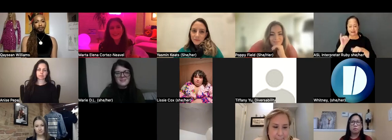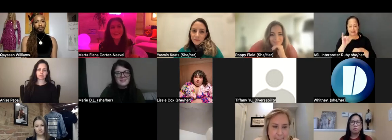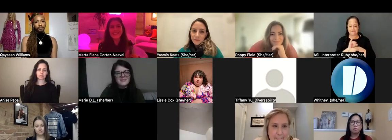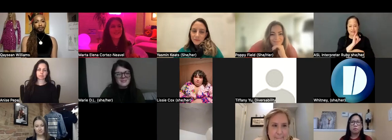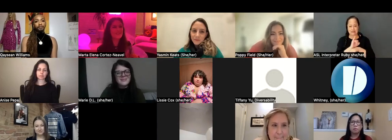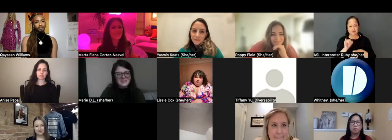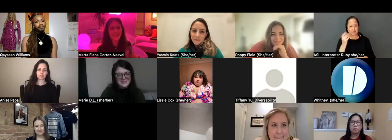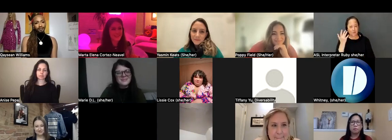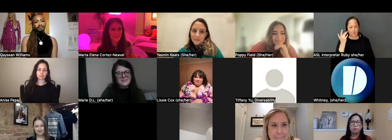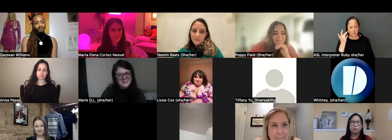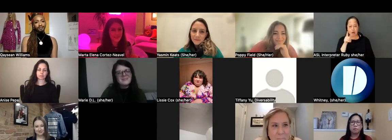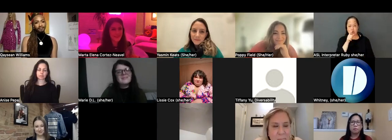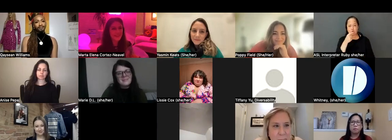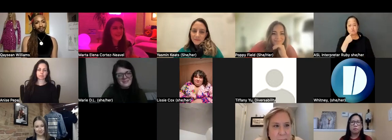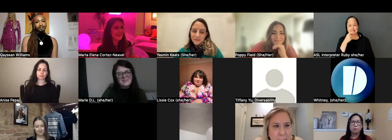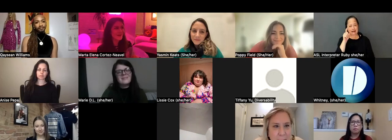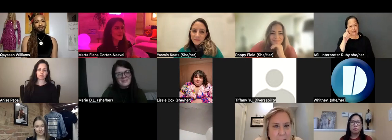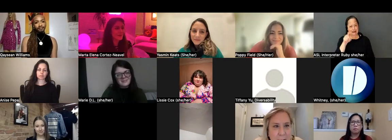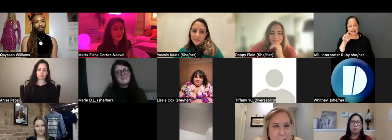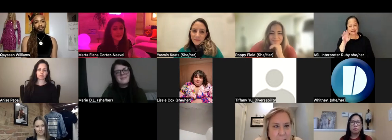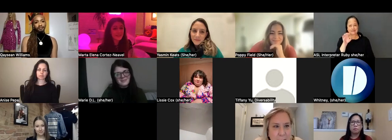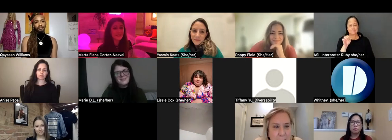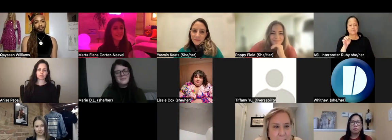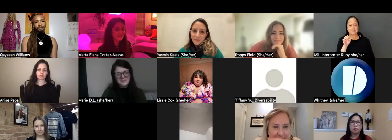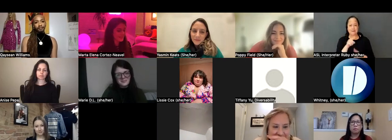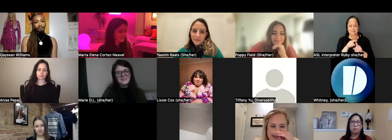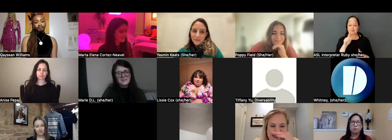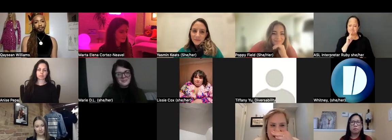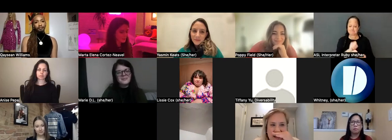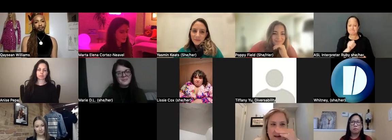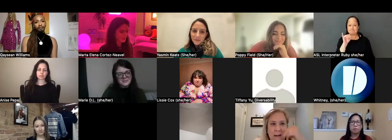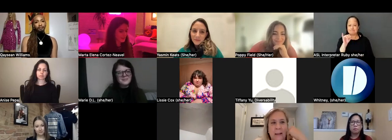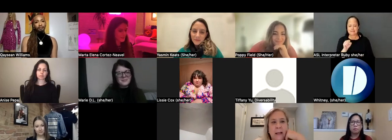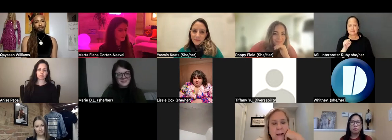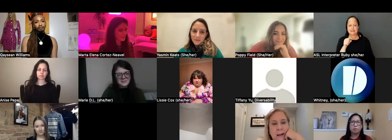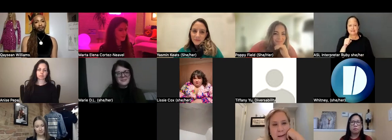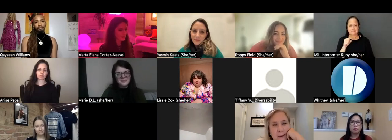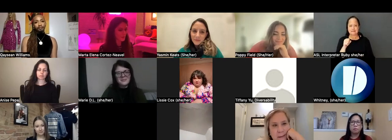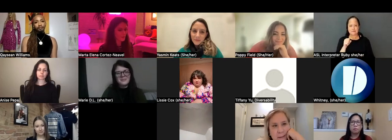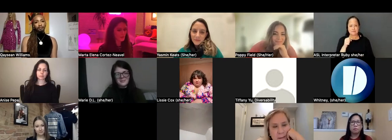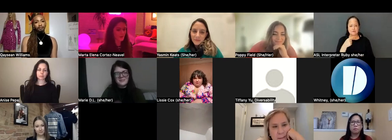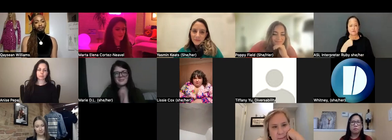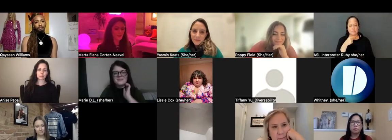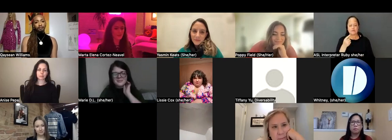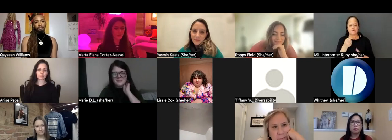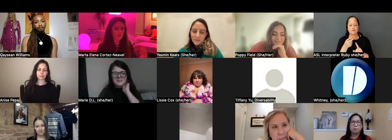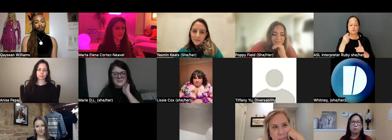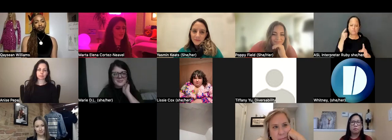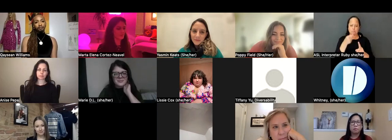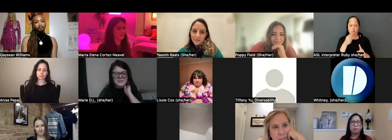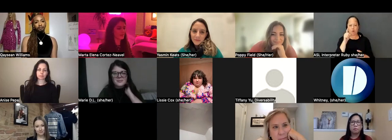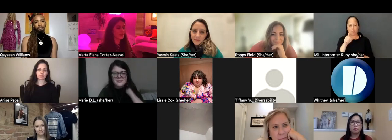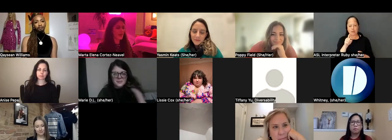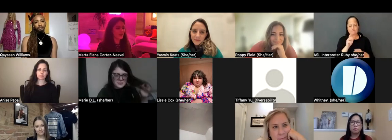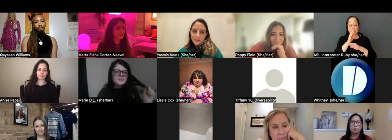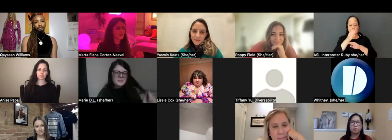why? Like, who said it has to be? But it is. And I think that's kind of where we like come to this point where we have to get over this challenge